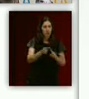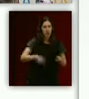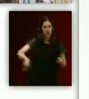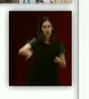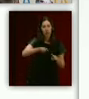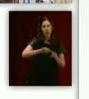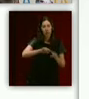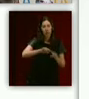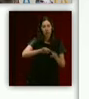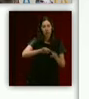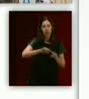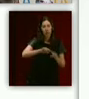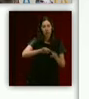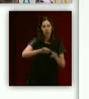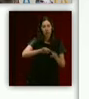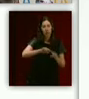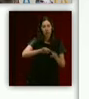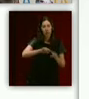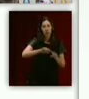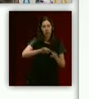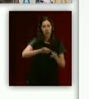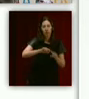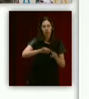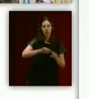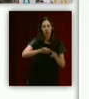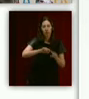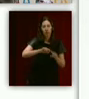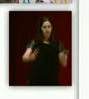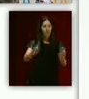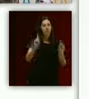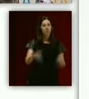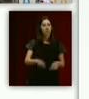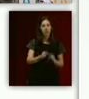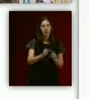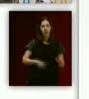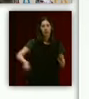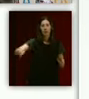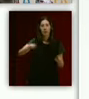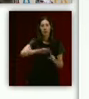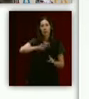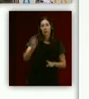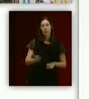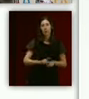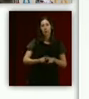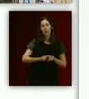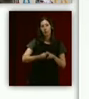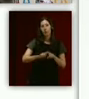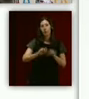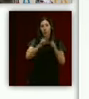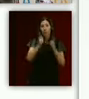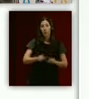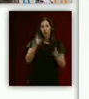system that we are showing on the screen, and here we can see a circumference or a circle that